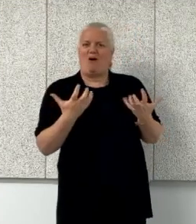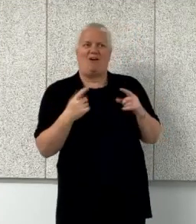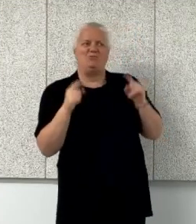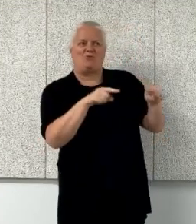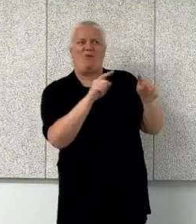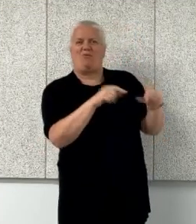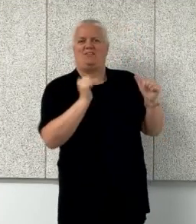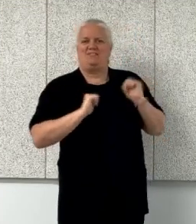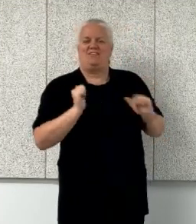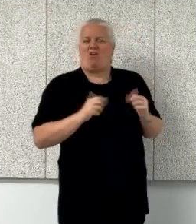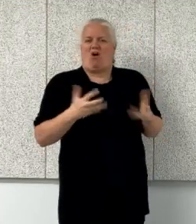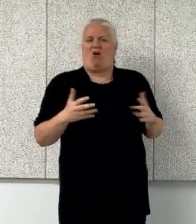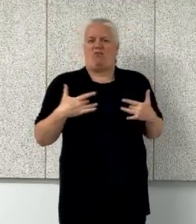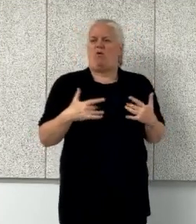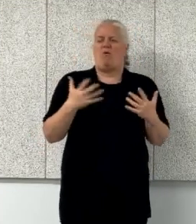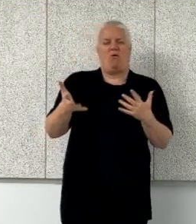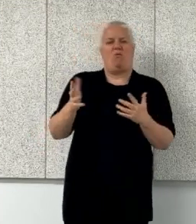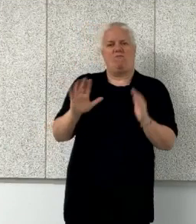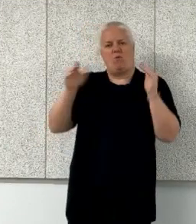and principles. So,